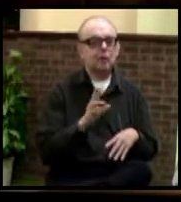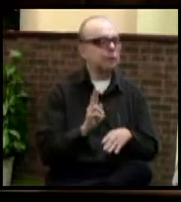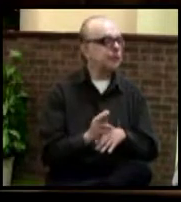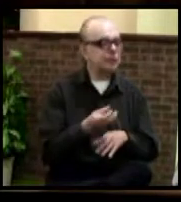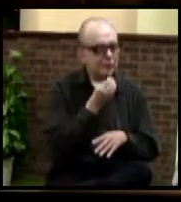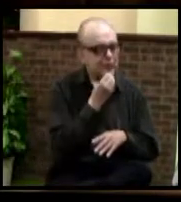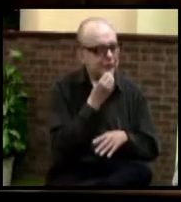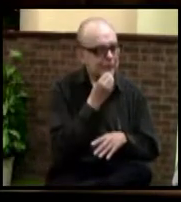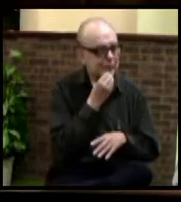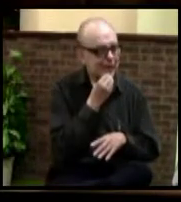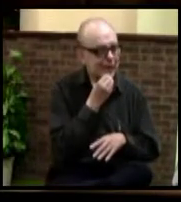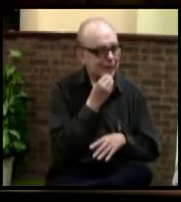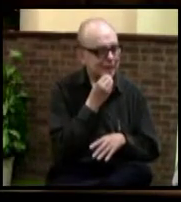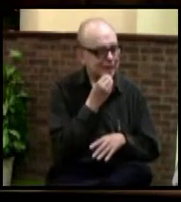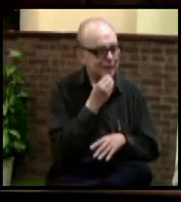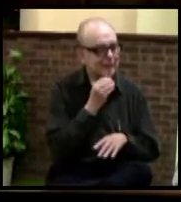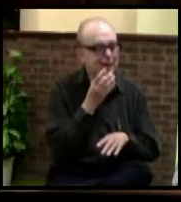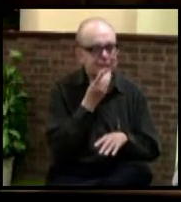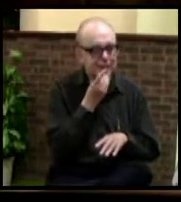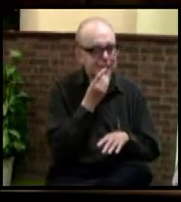ground."